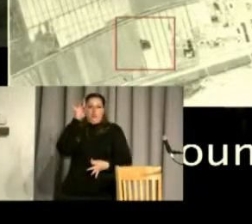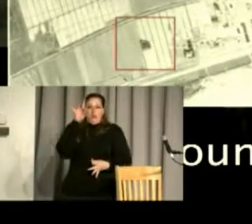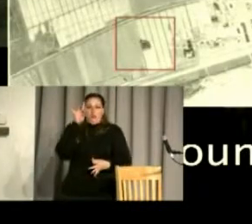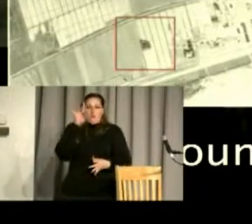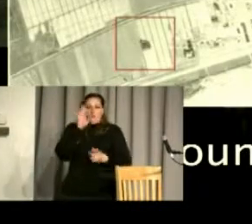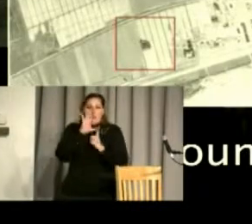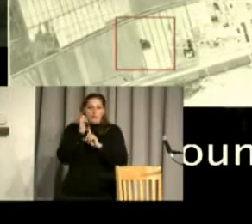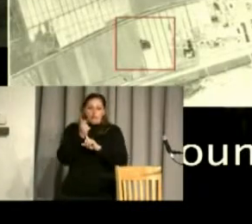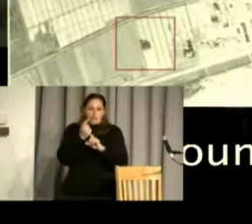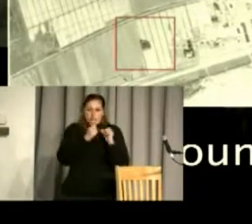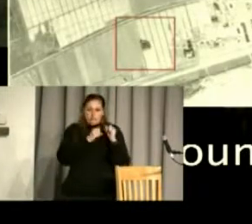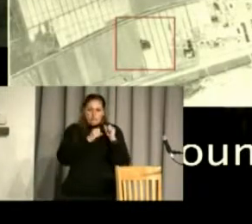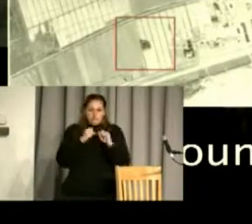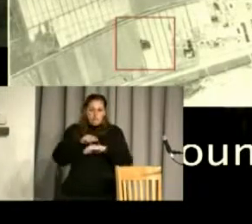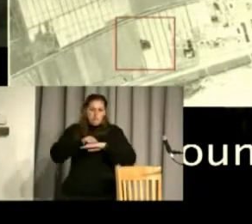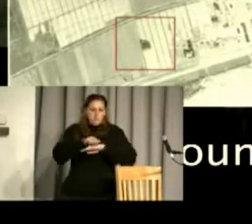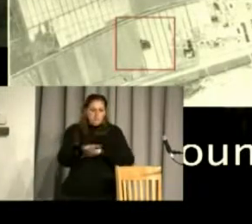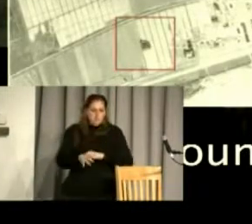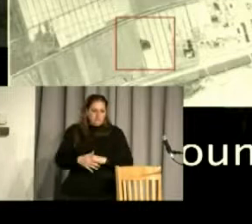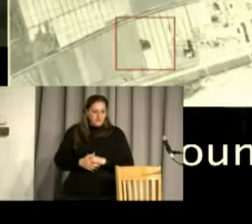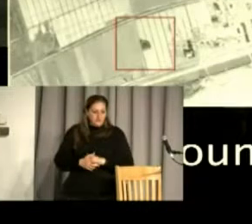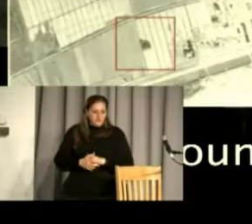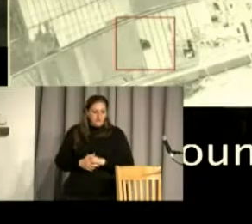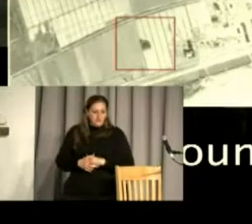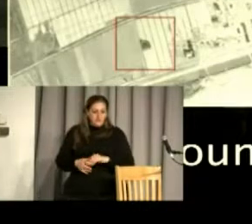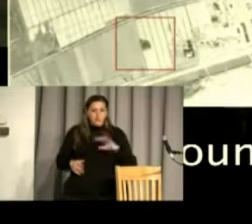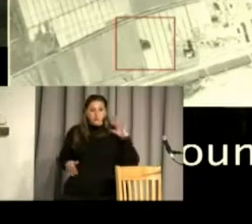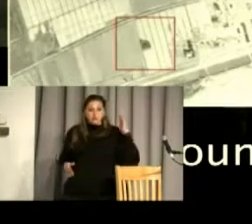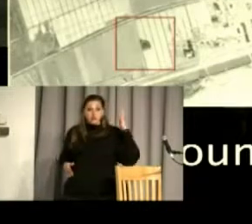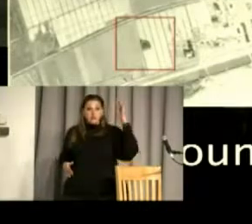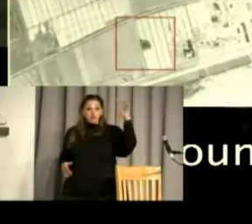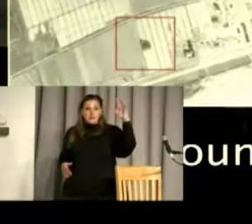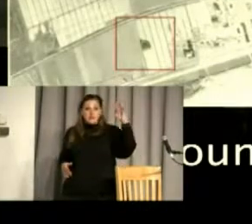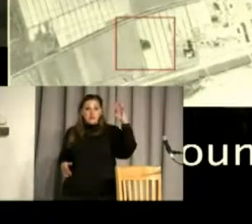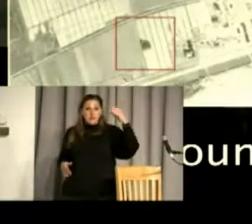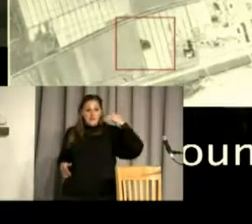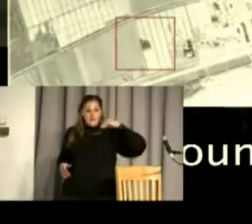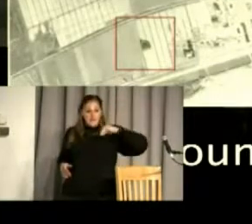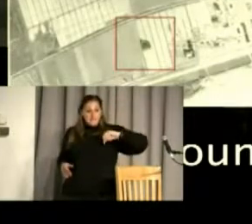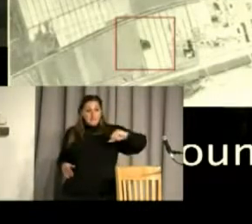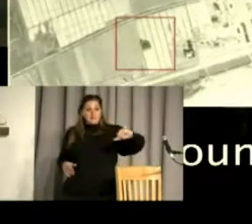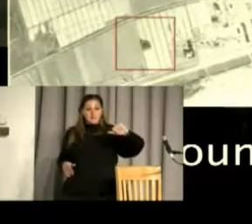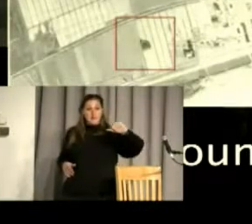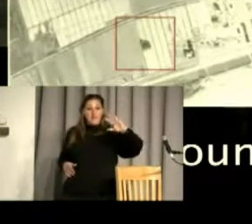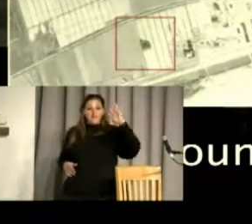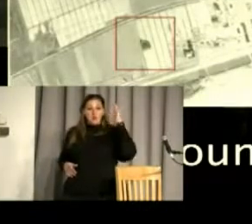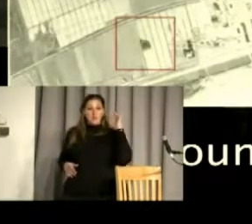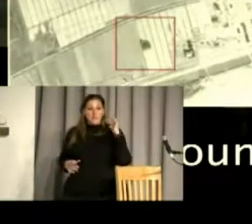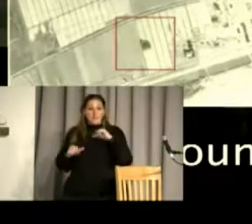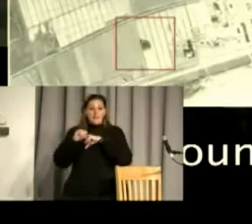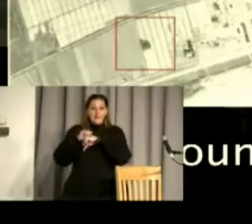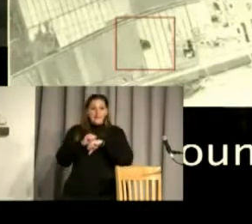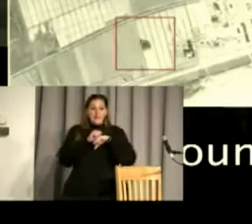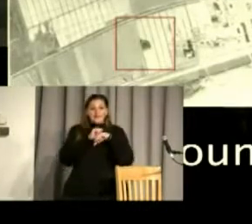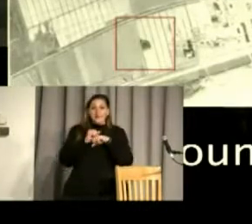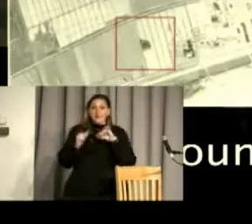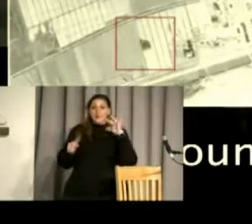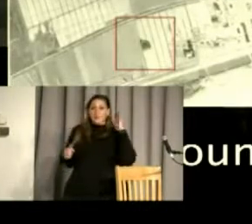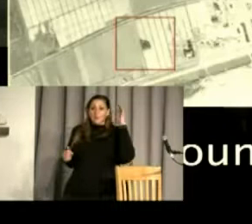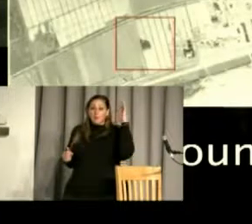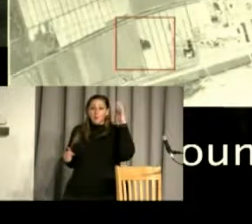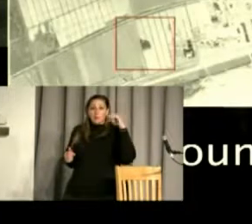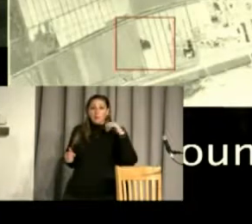significance. So these trees that were planted by historically enslaved people would grow, thrive,